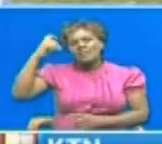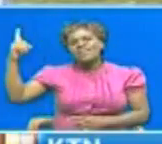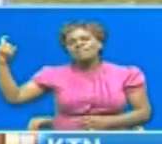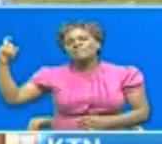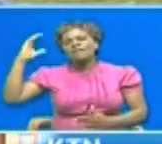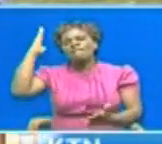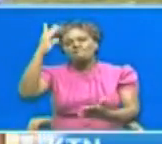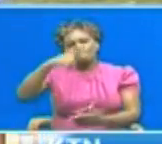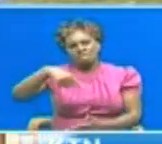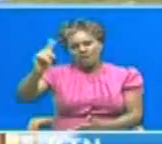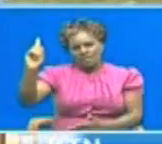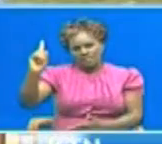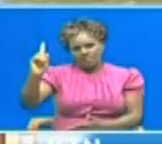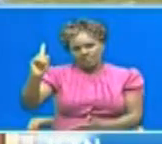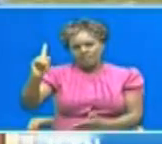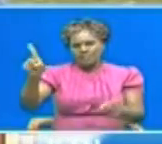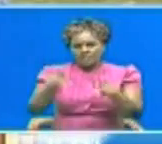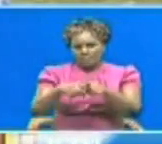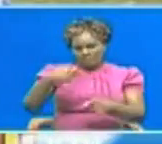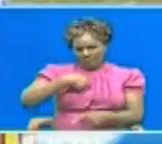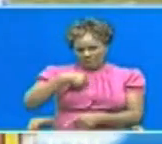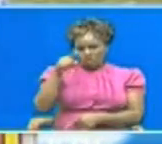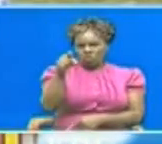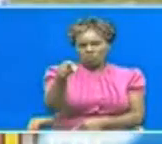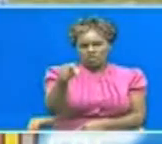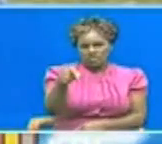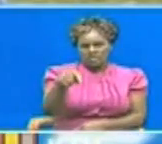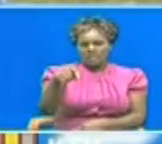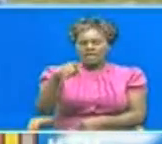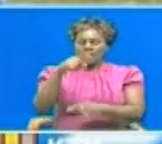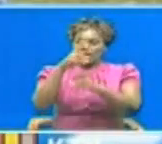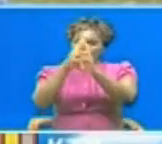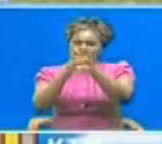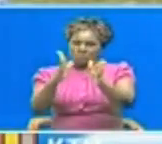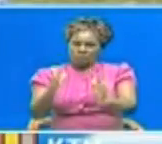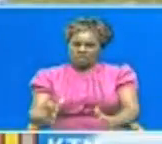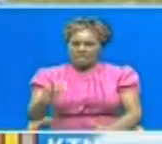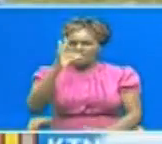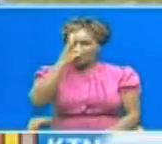valid. Mine and yours. Carol Derry, KTN, Nyeri.